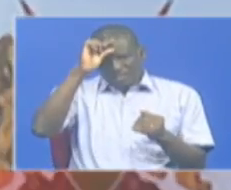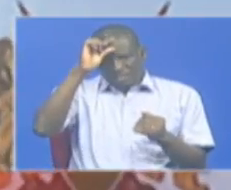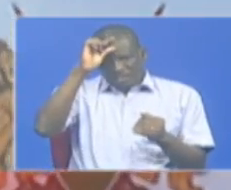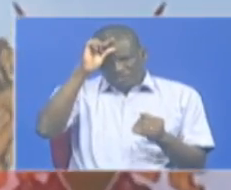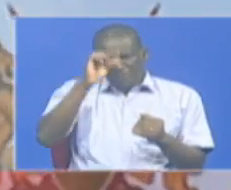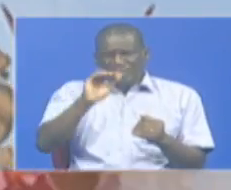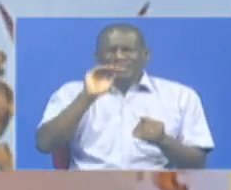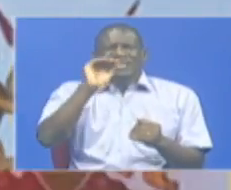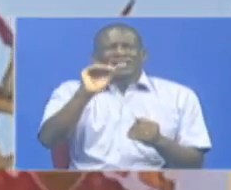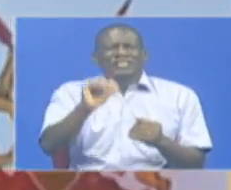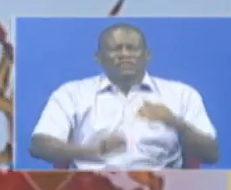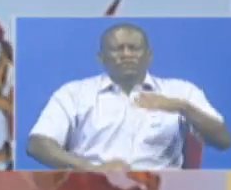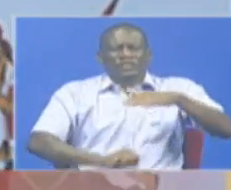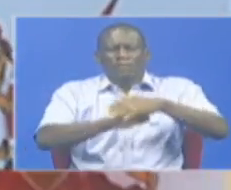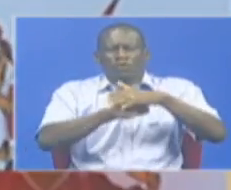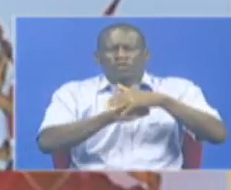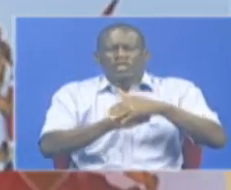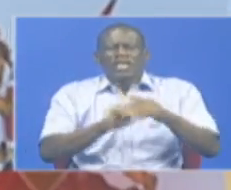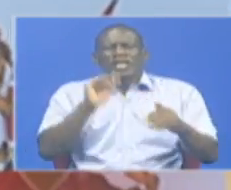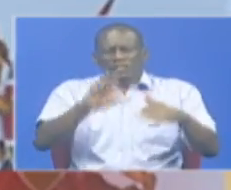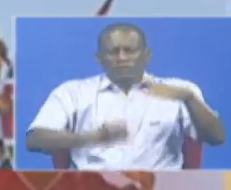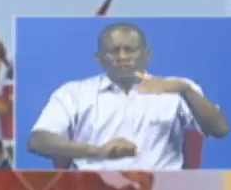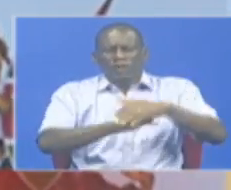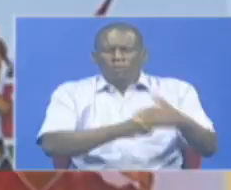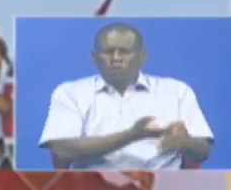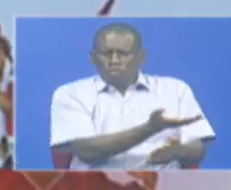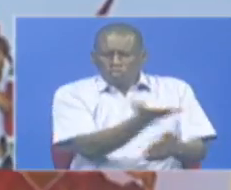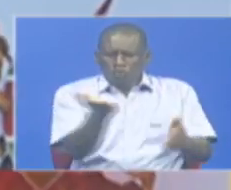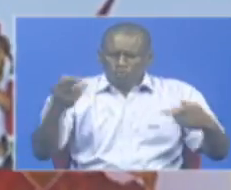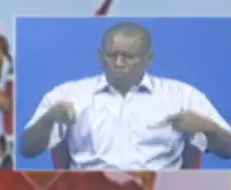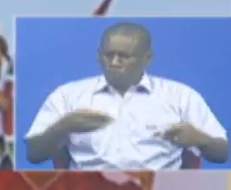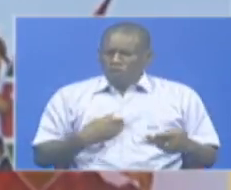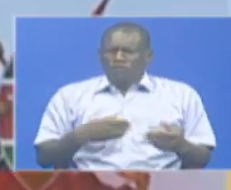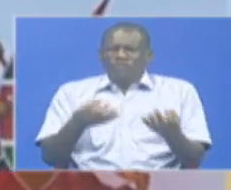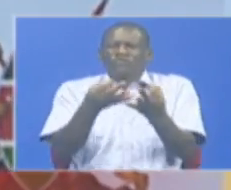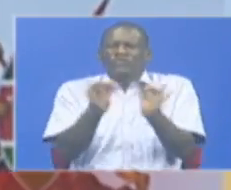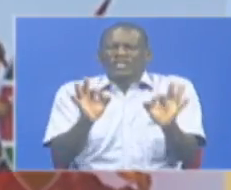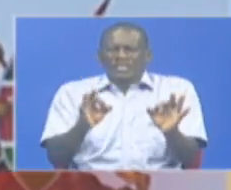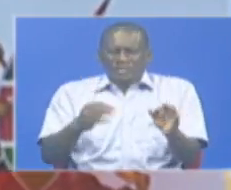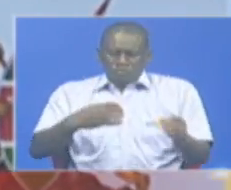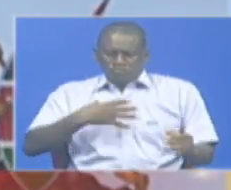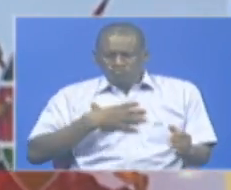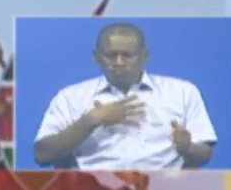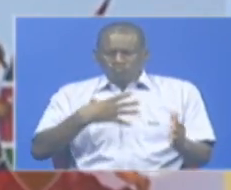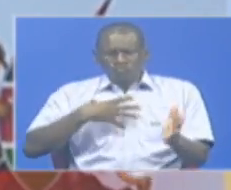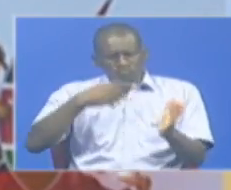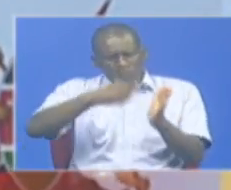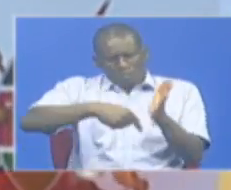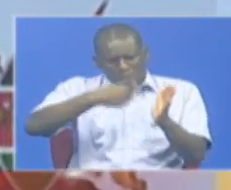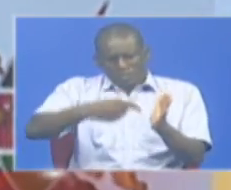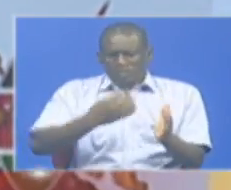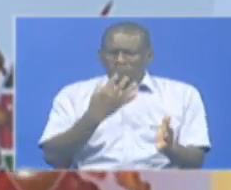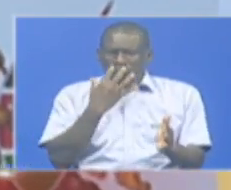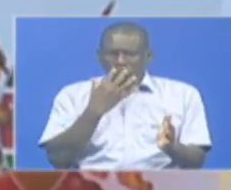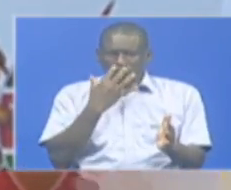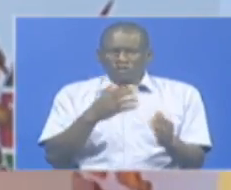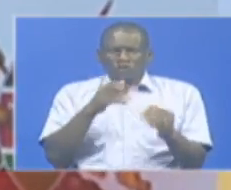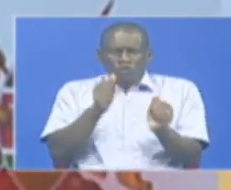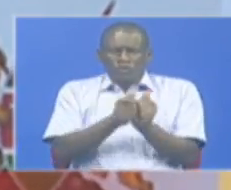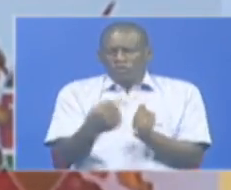for support for those who are having free ventilators. According to your projection, with the rising numbers of